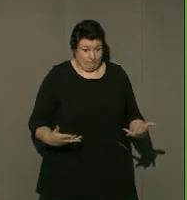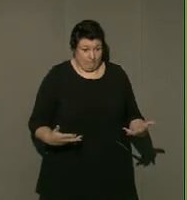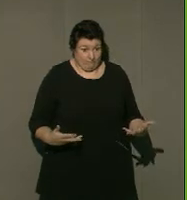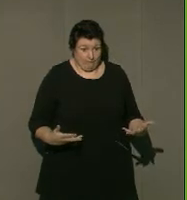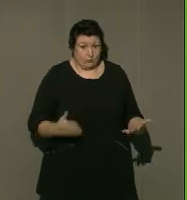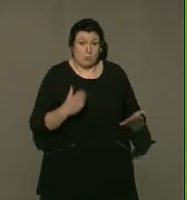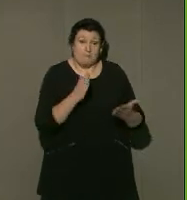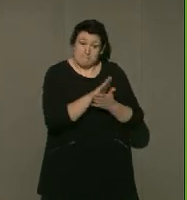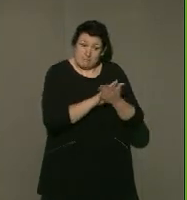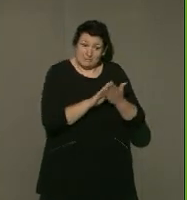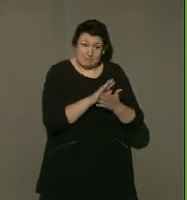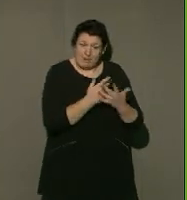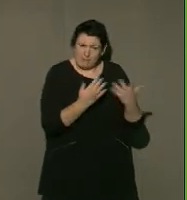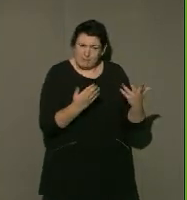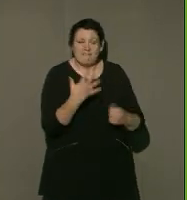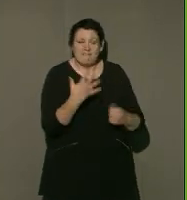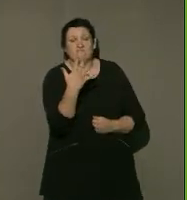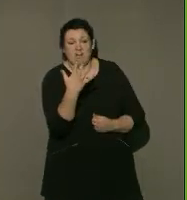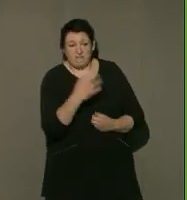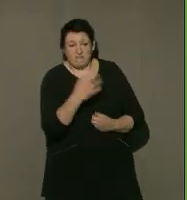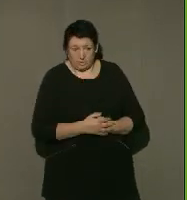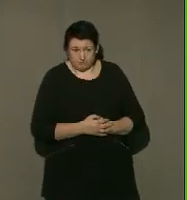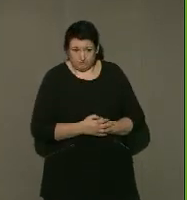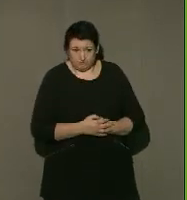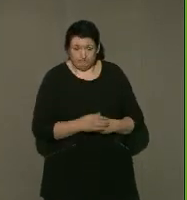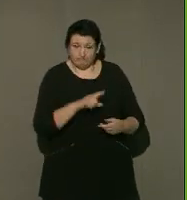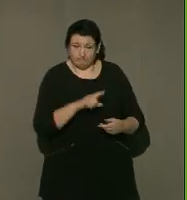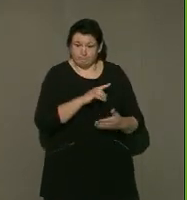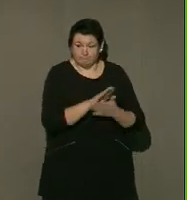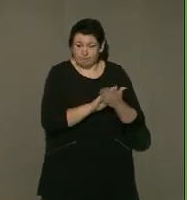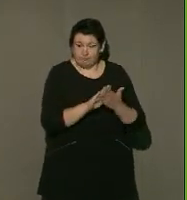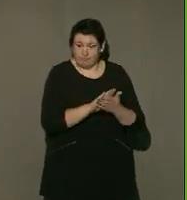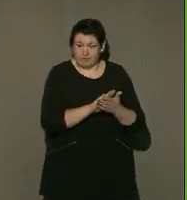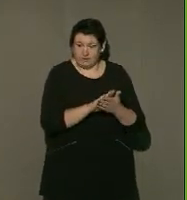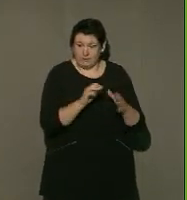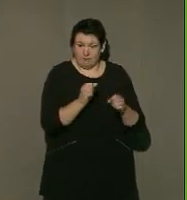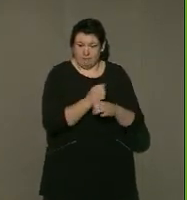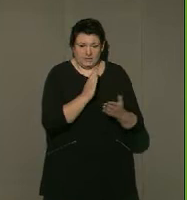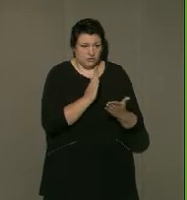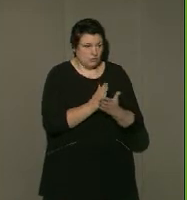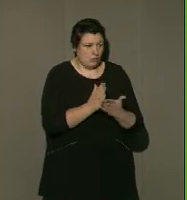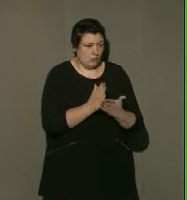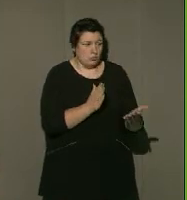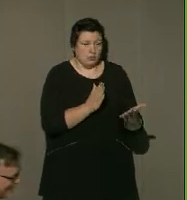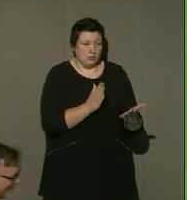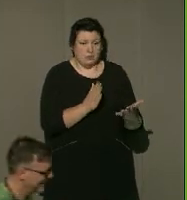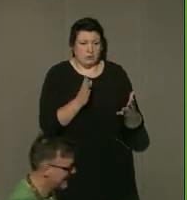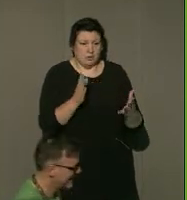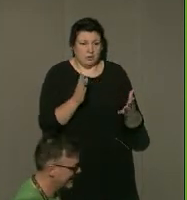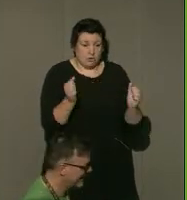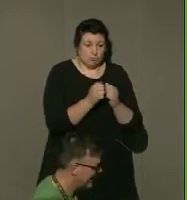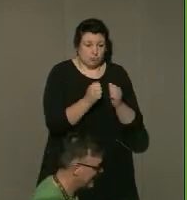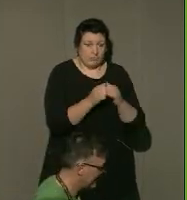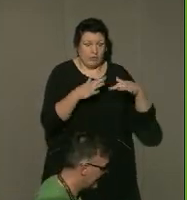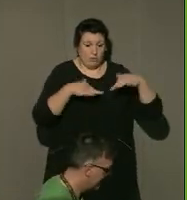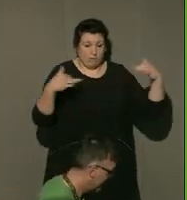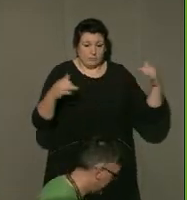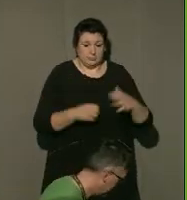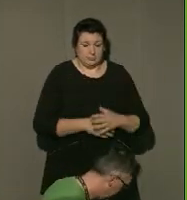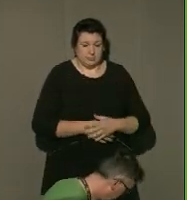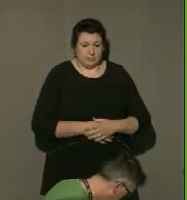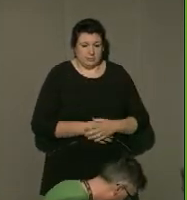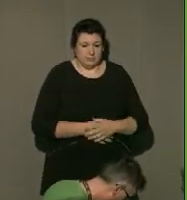be 5 members of Standing Order Committee making sure things happen, agreeing things between conference and so on.